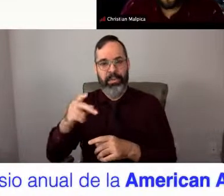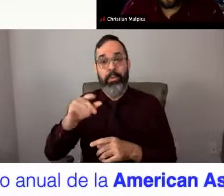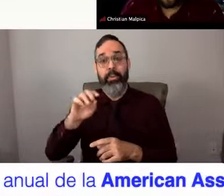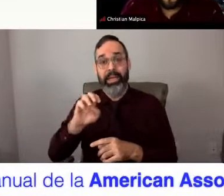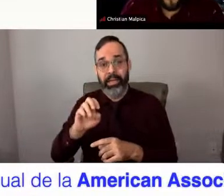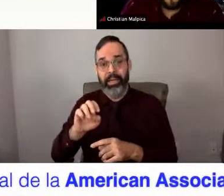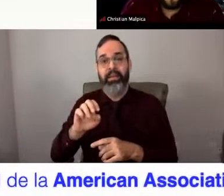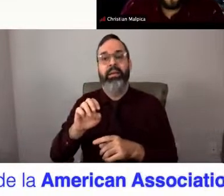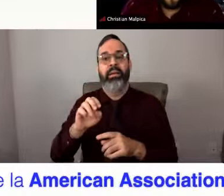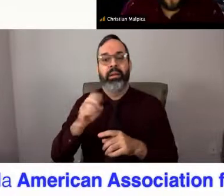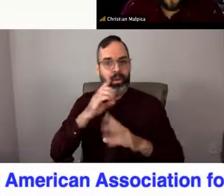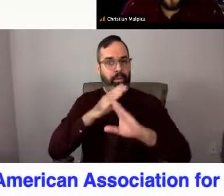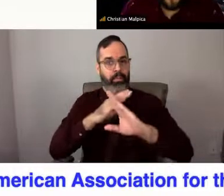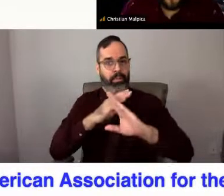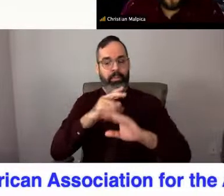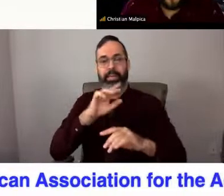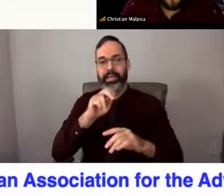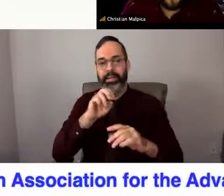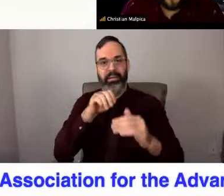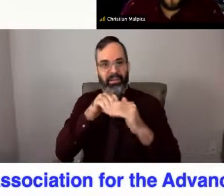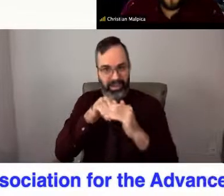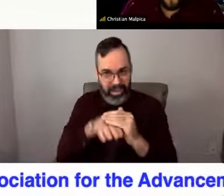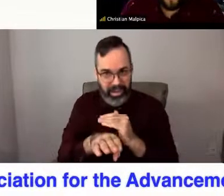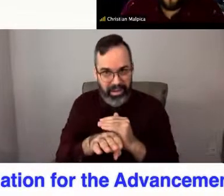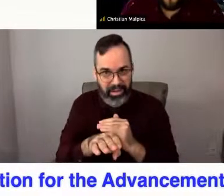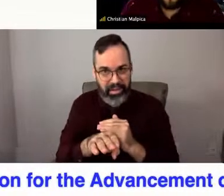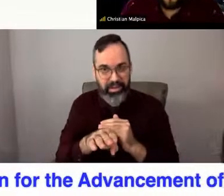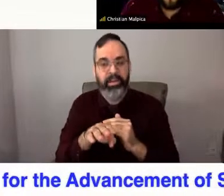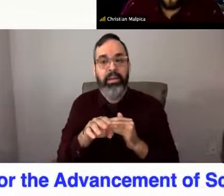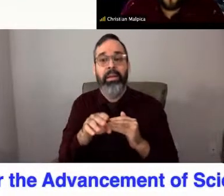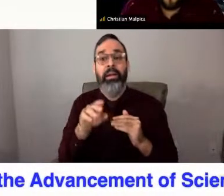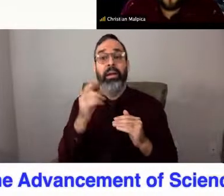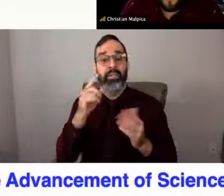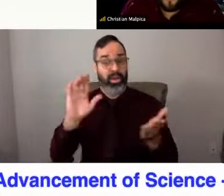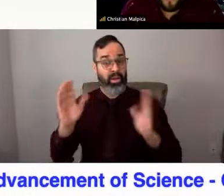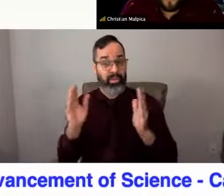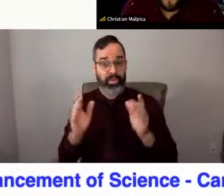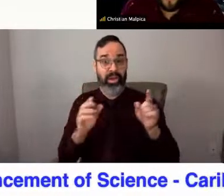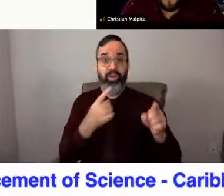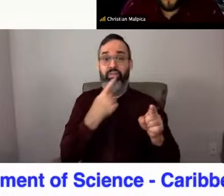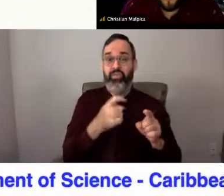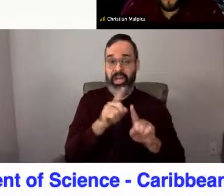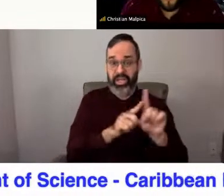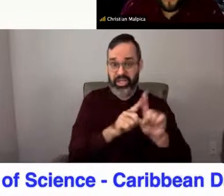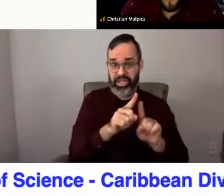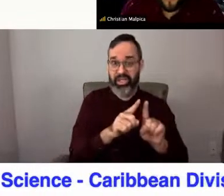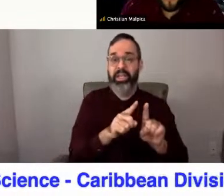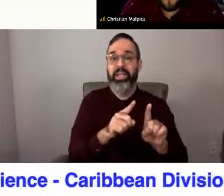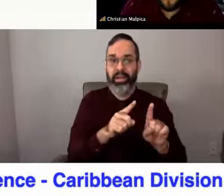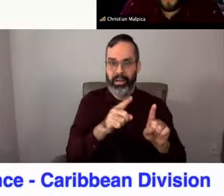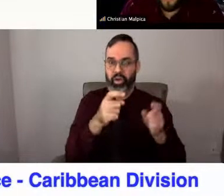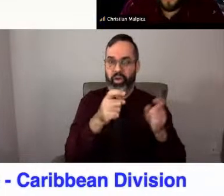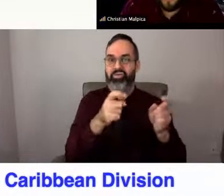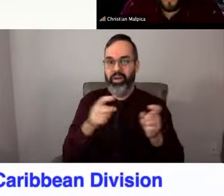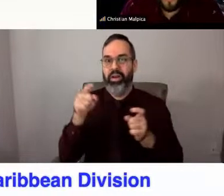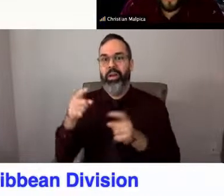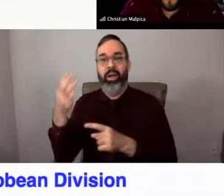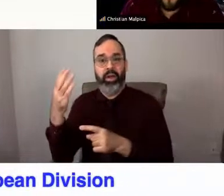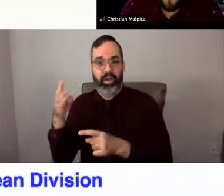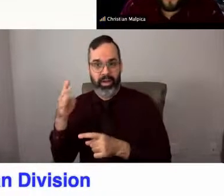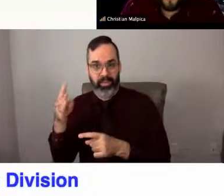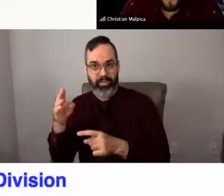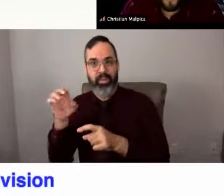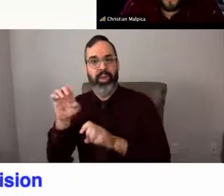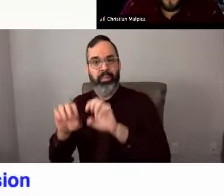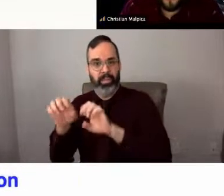to block polyamine entry into astrocytes. If you compare our red star, which is the control, versus the blue star, you can